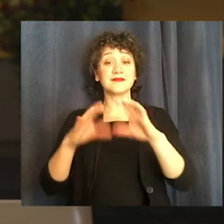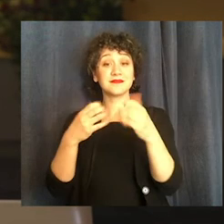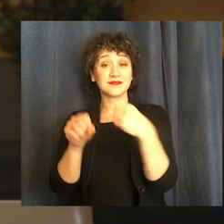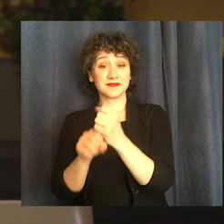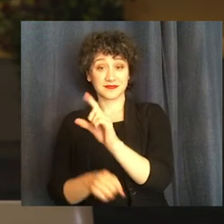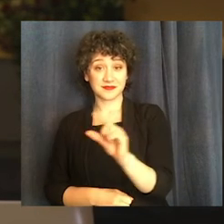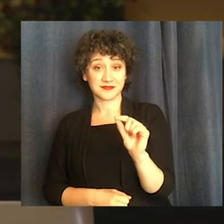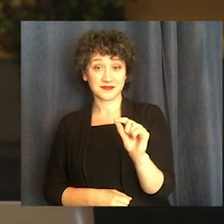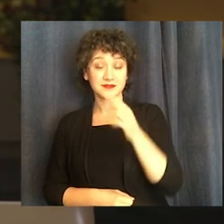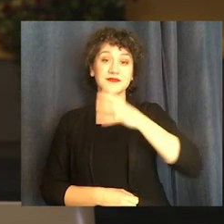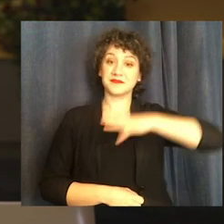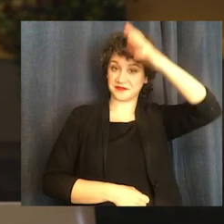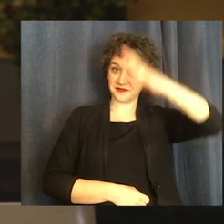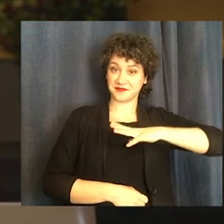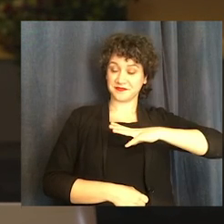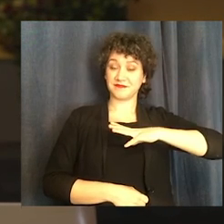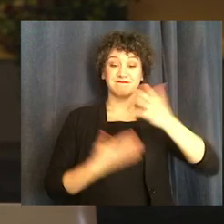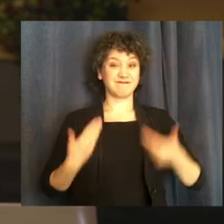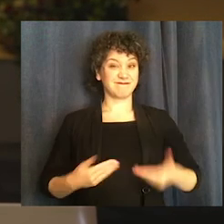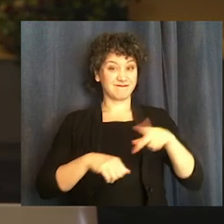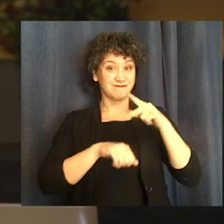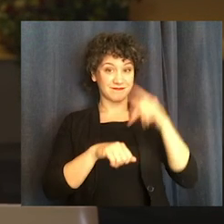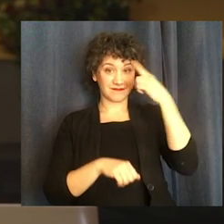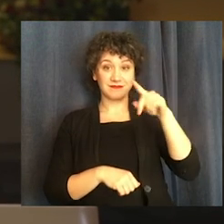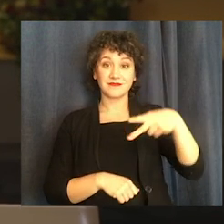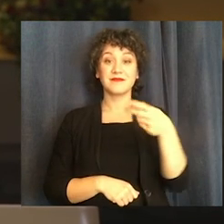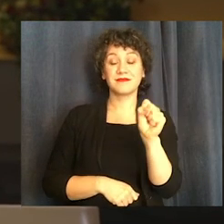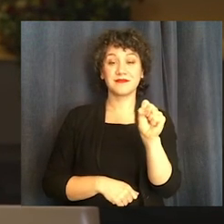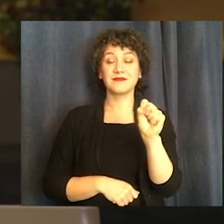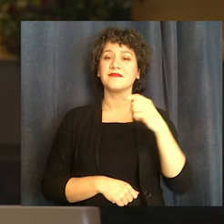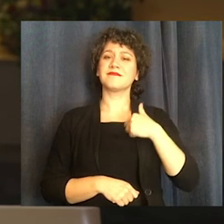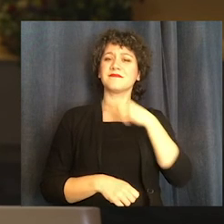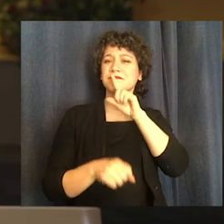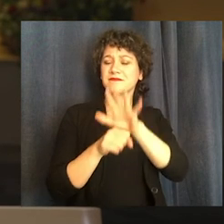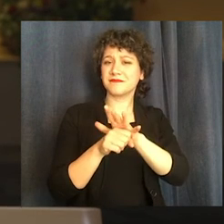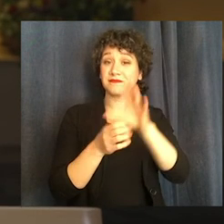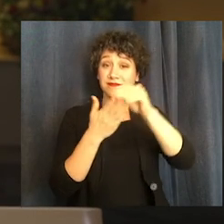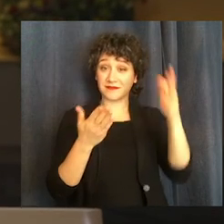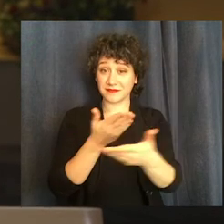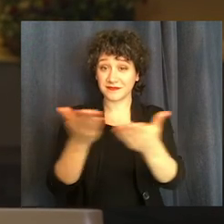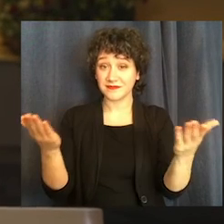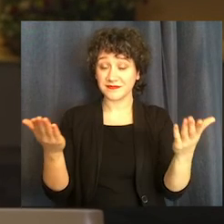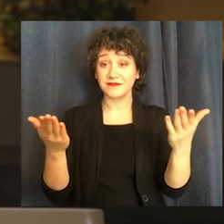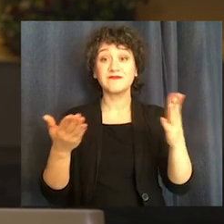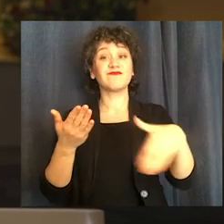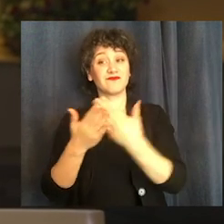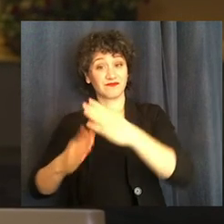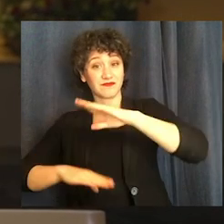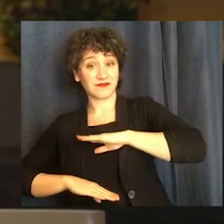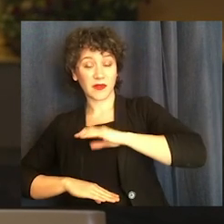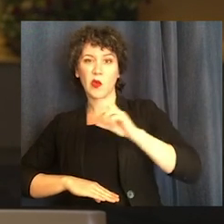Class of 2020, ladies and gentlemen, as Principal of Palmer High, I hereby verify that the students before you have met